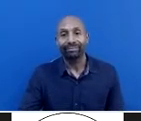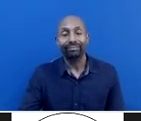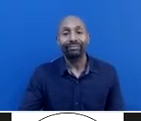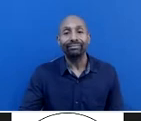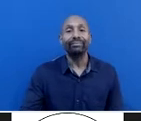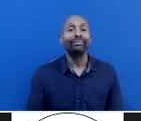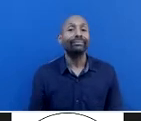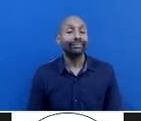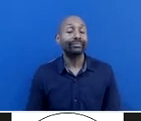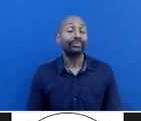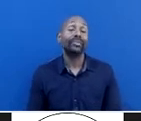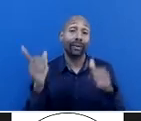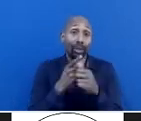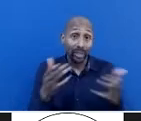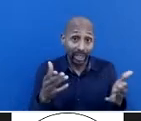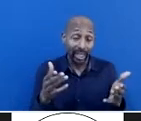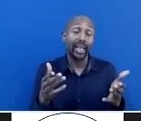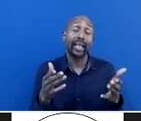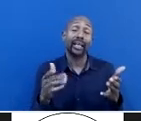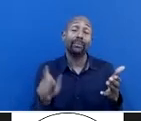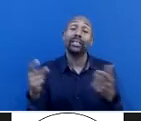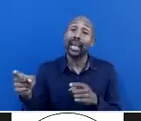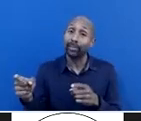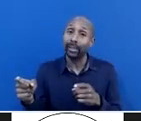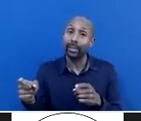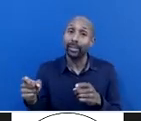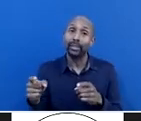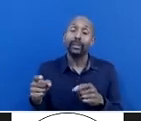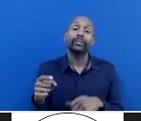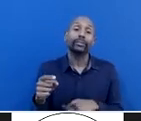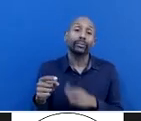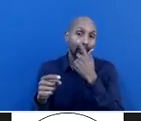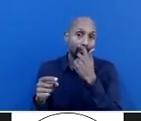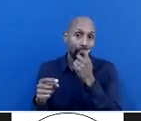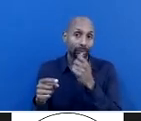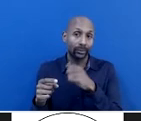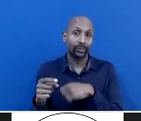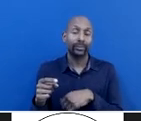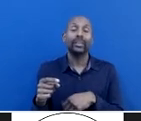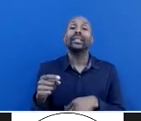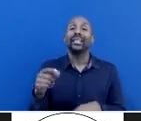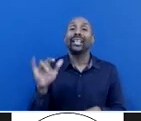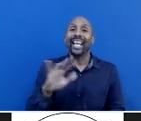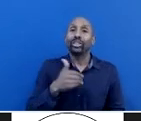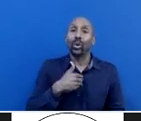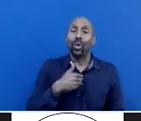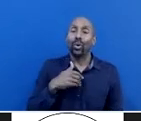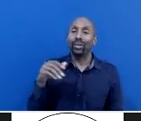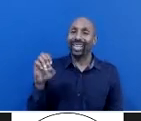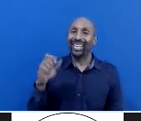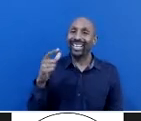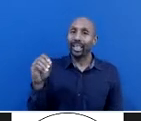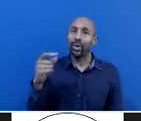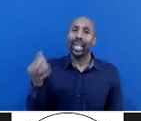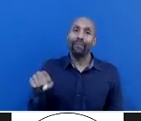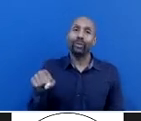to happen, unfortunately, and this is systematic, is that the nafs has to be broken. The ego has to be broken. It has to,